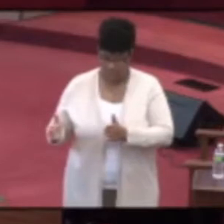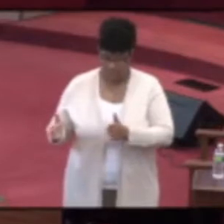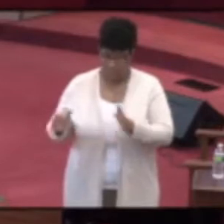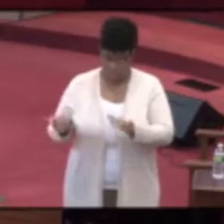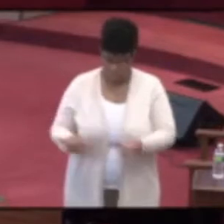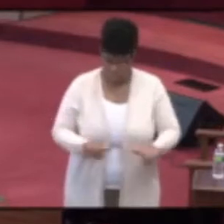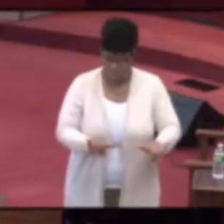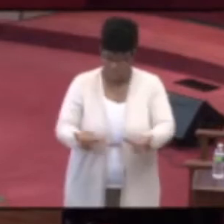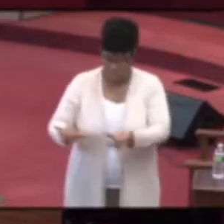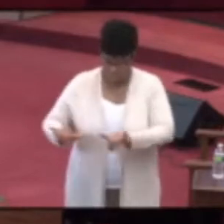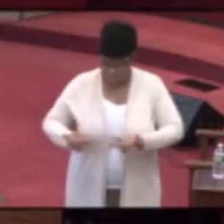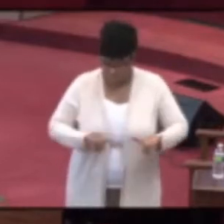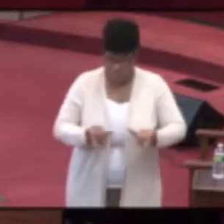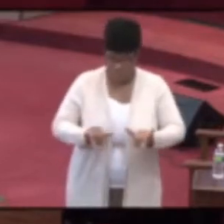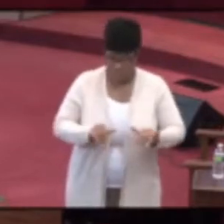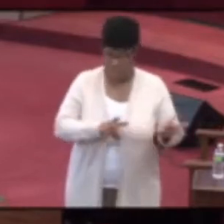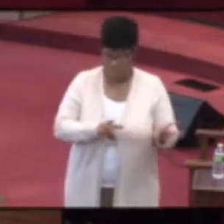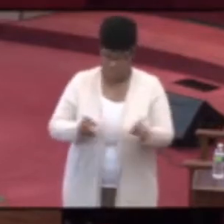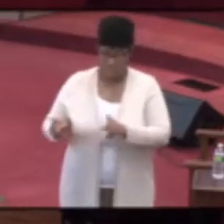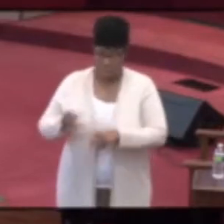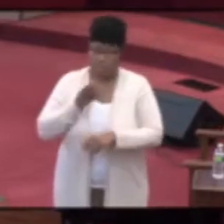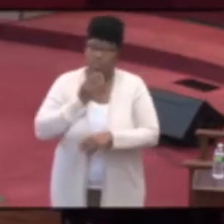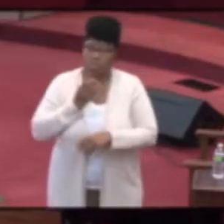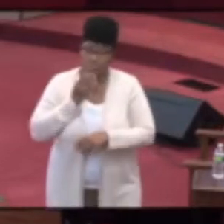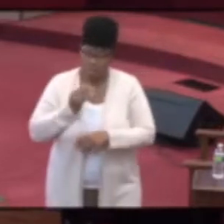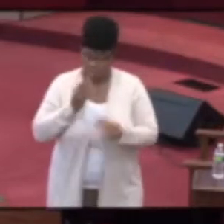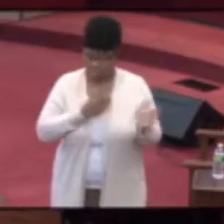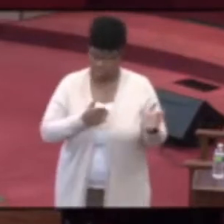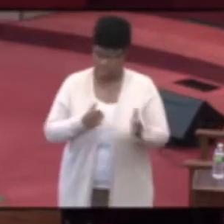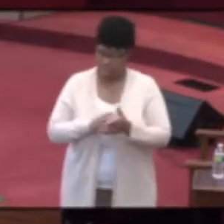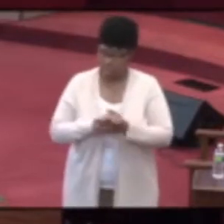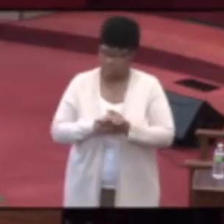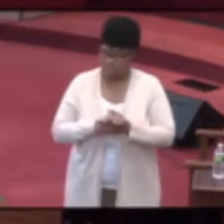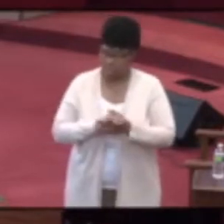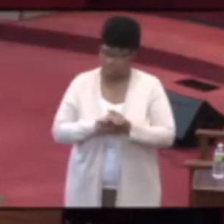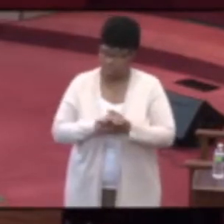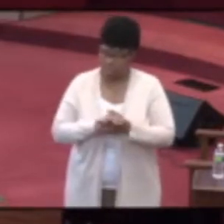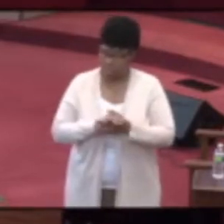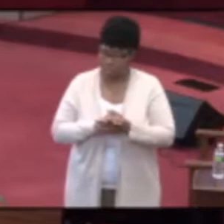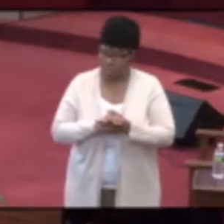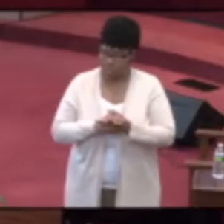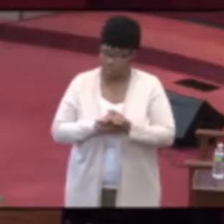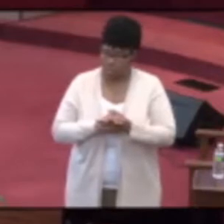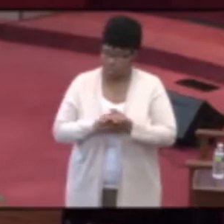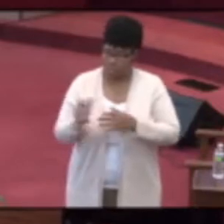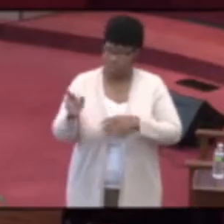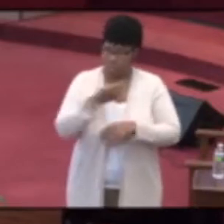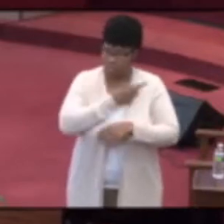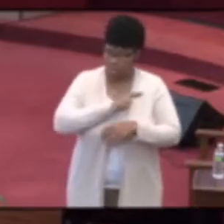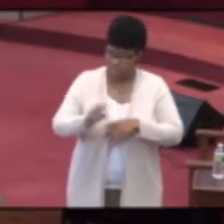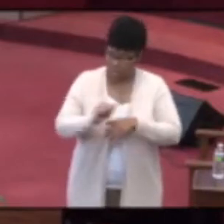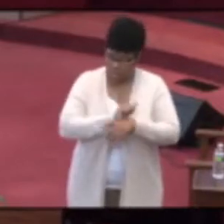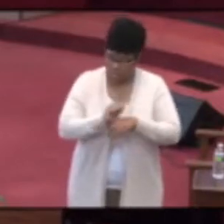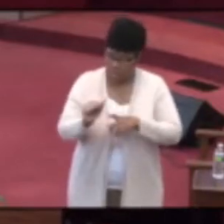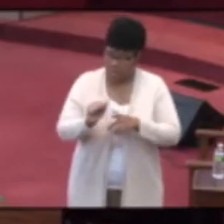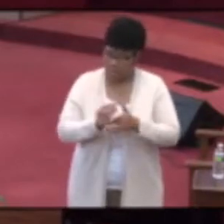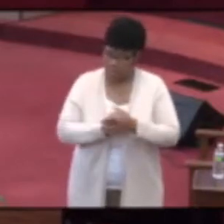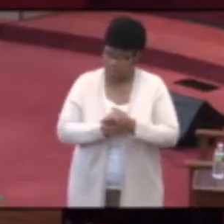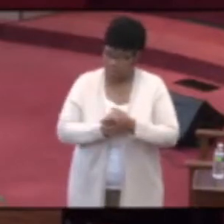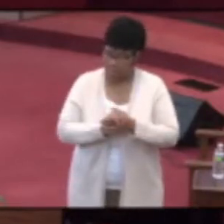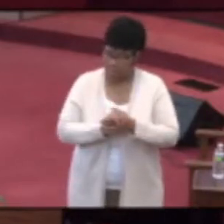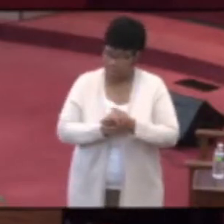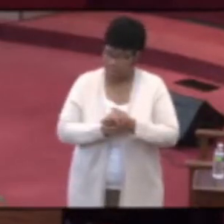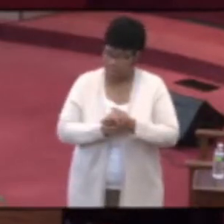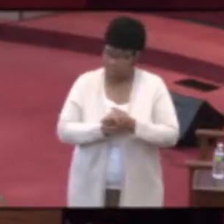synchronicity with portions of the early Hebrews' communal life and their religious practices.